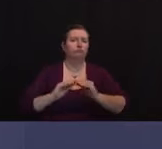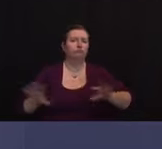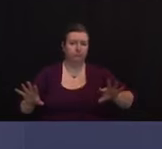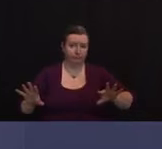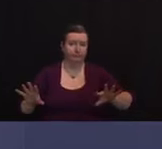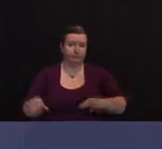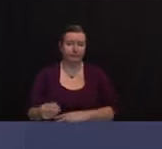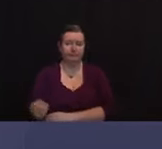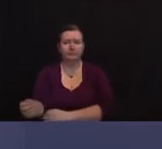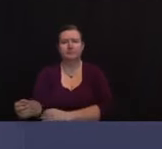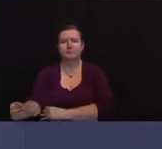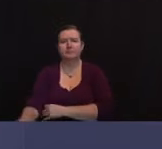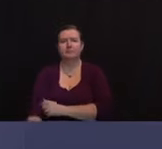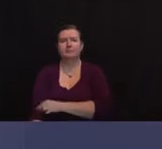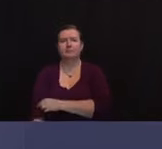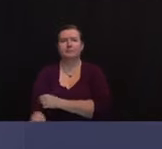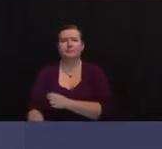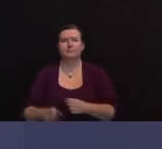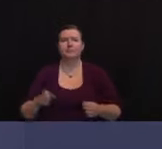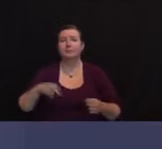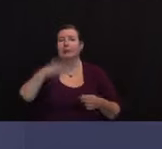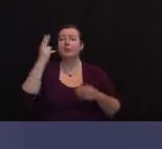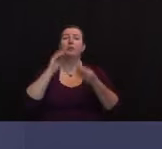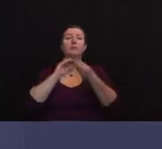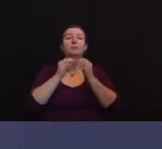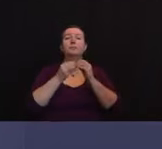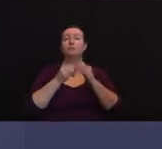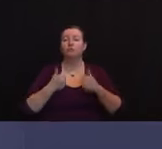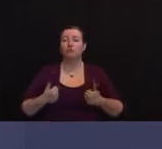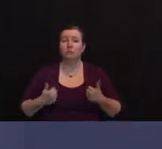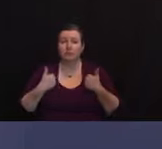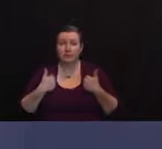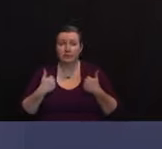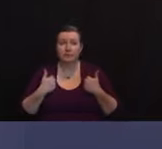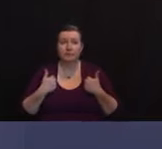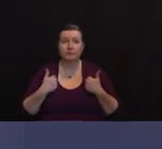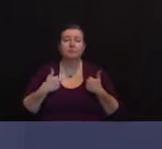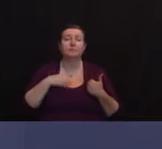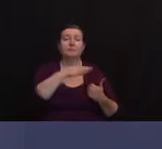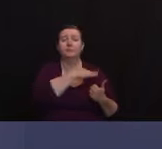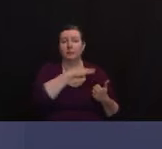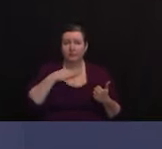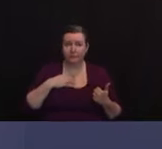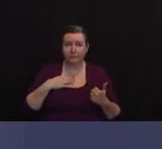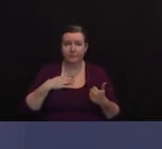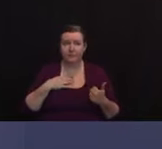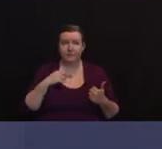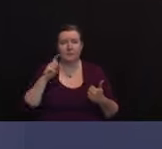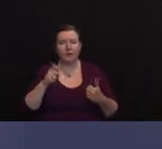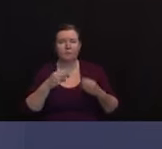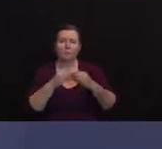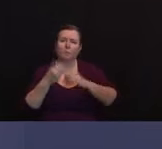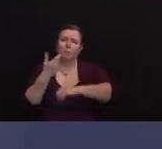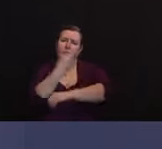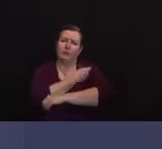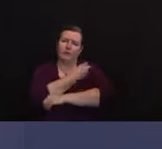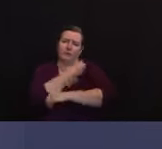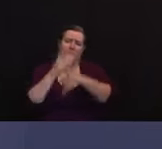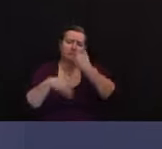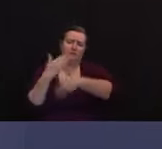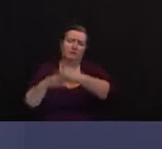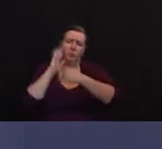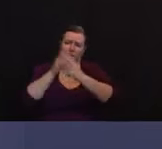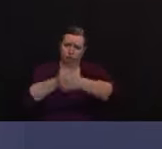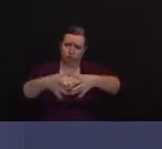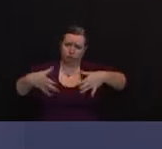of both residents and staff vaccinated for that to occur. As part of our effort to safeguard the residents of